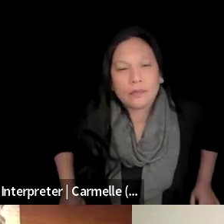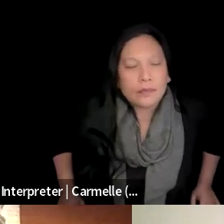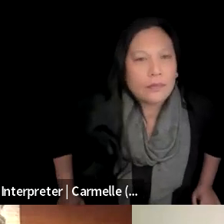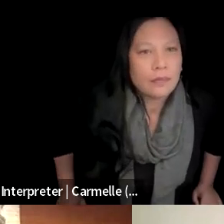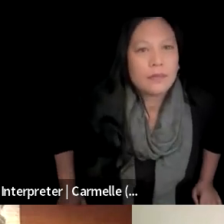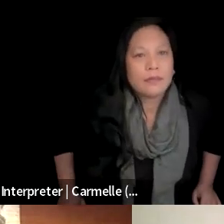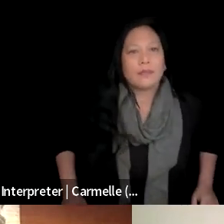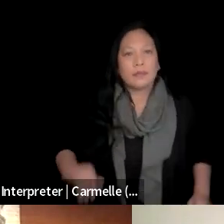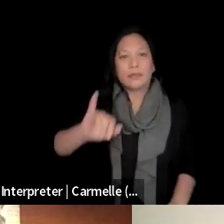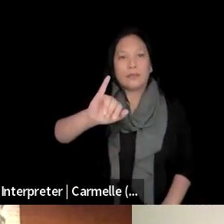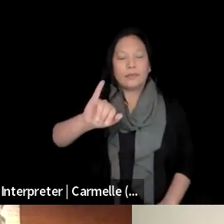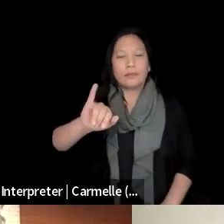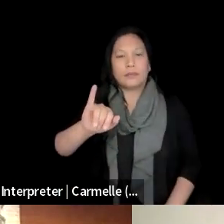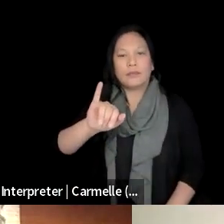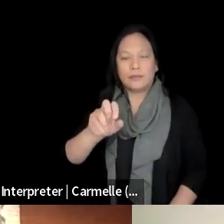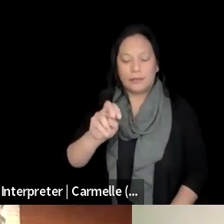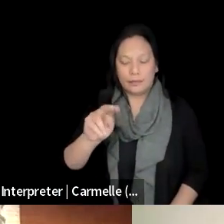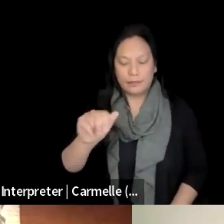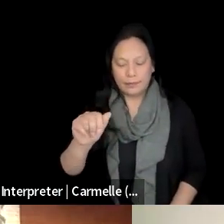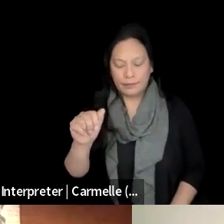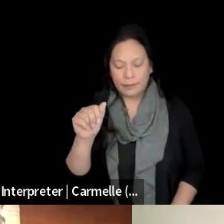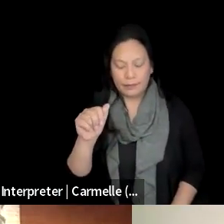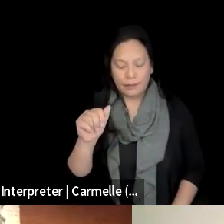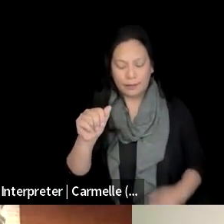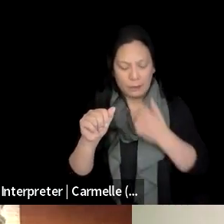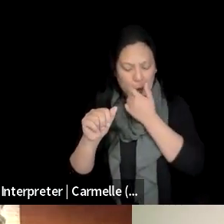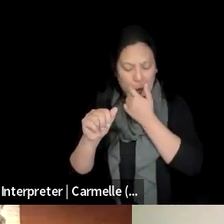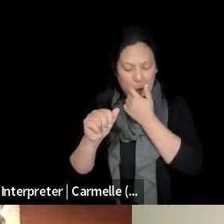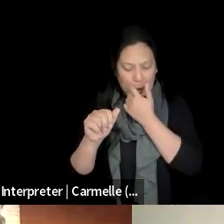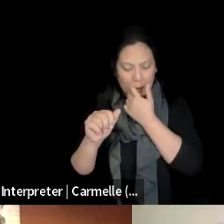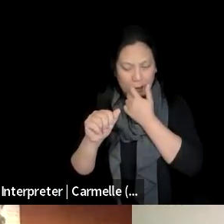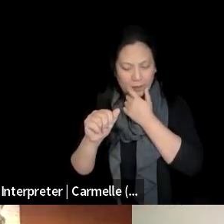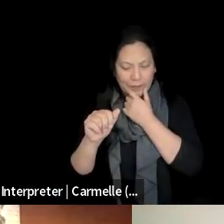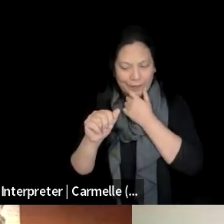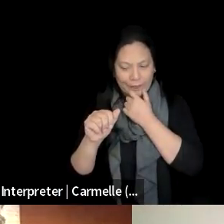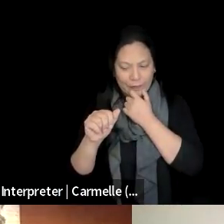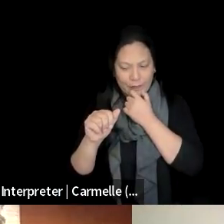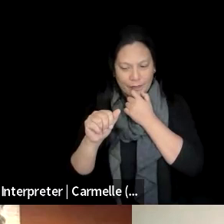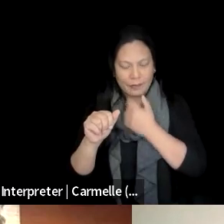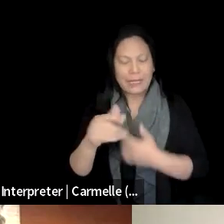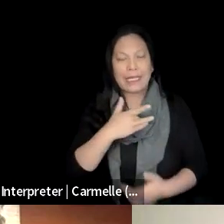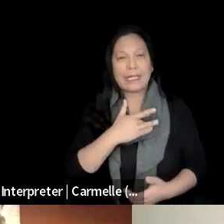I tend to kind of go in with